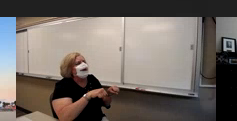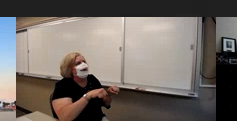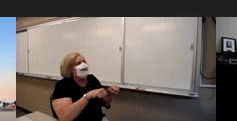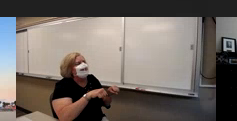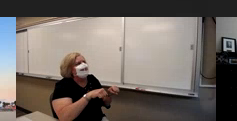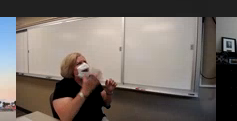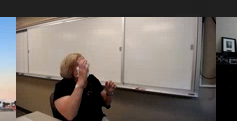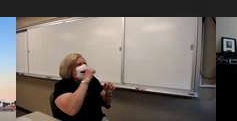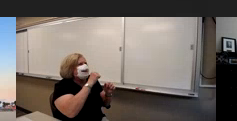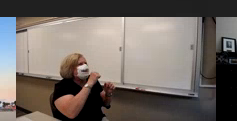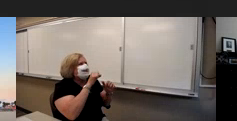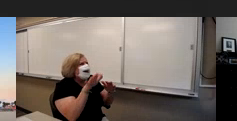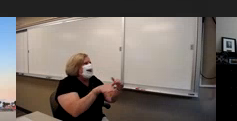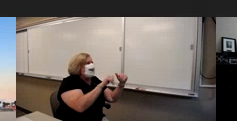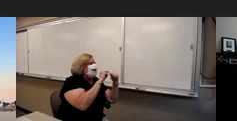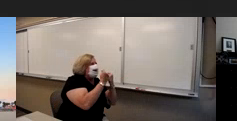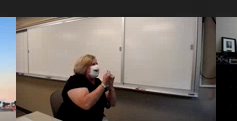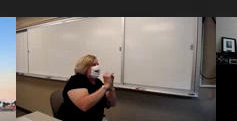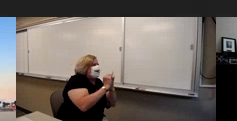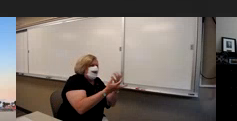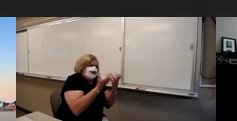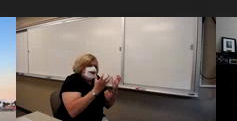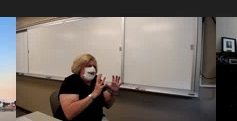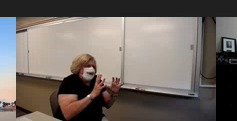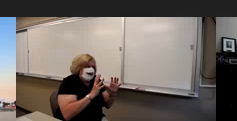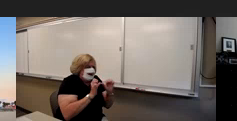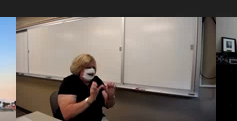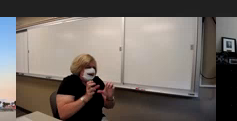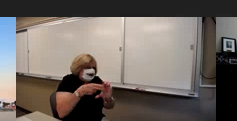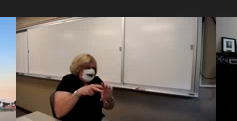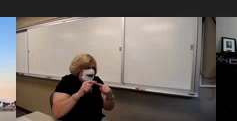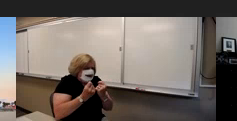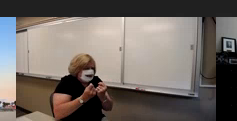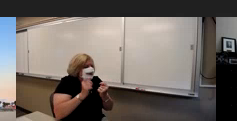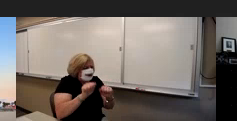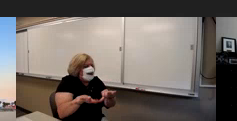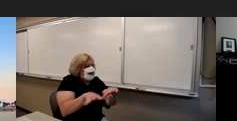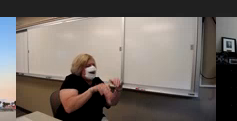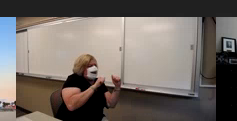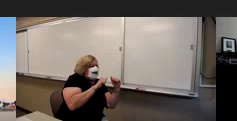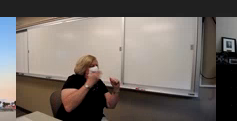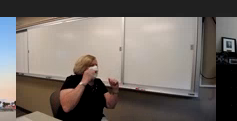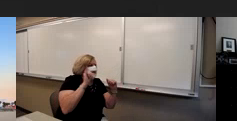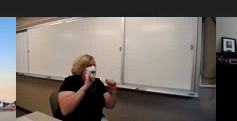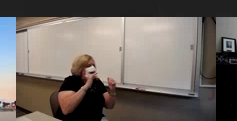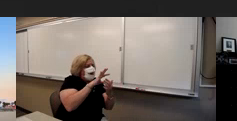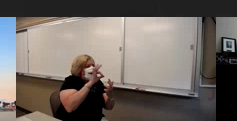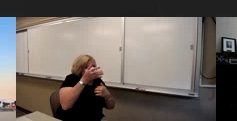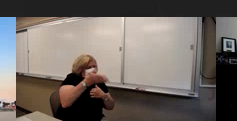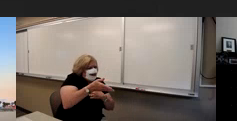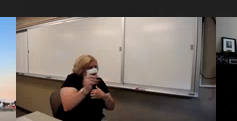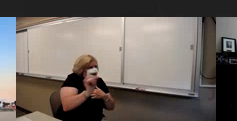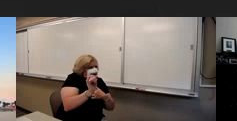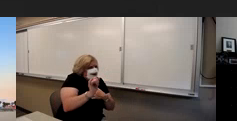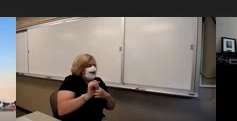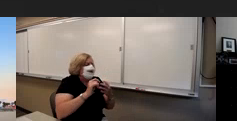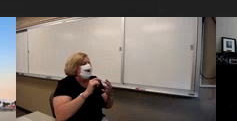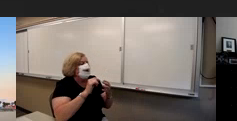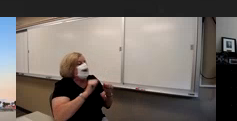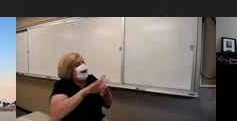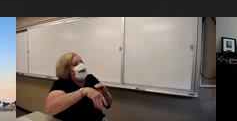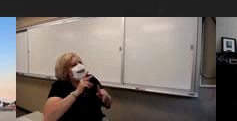I guess, leave a team as well if you didn't want to be part of a team anymore. I know that's on there. So that's how you can add